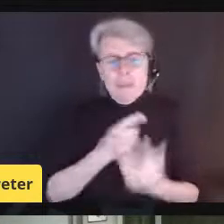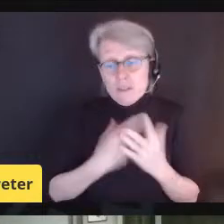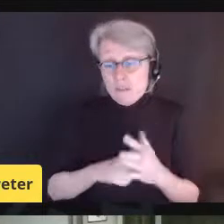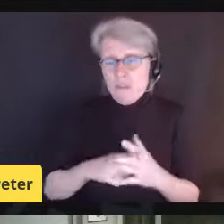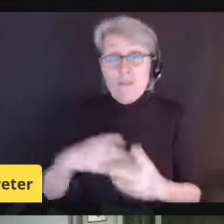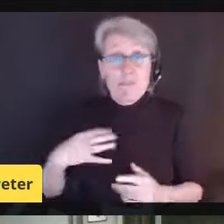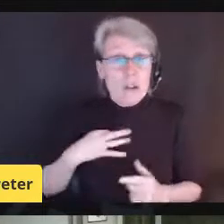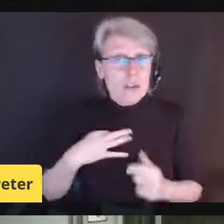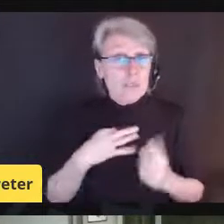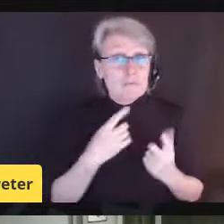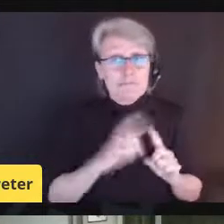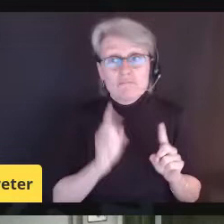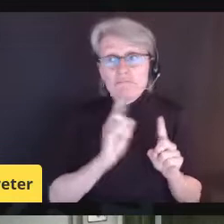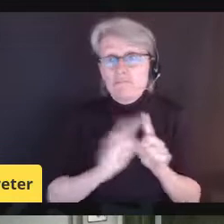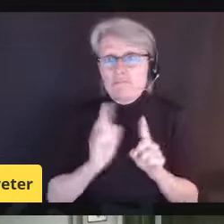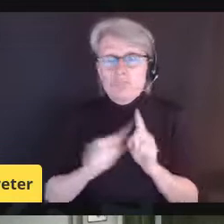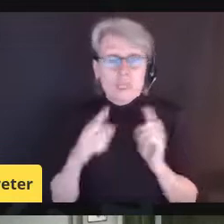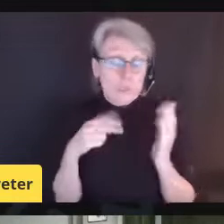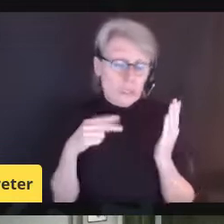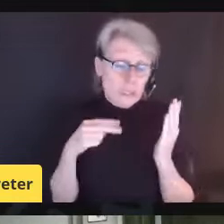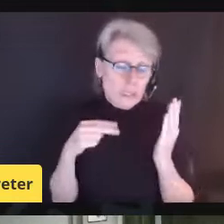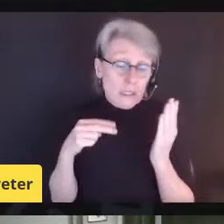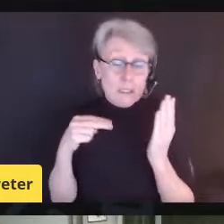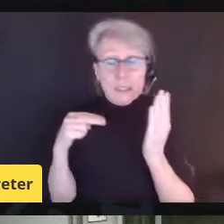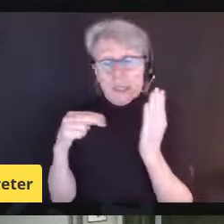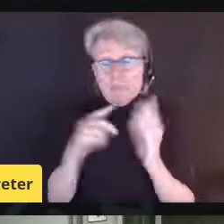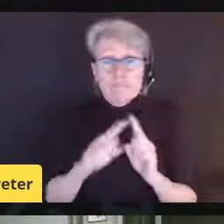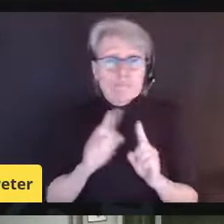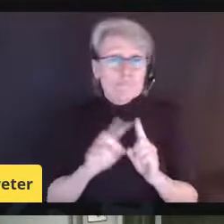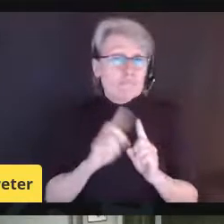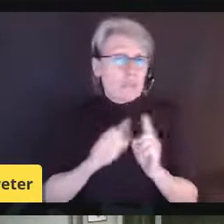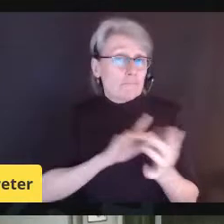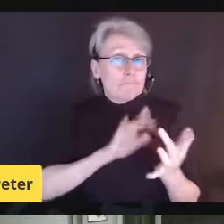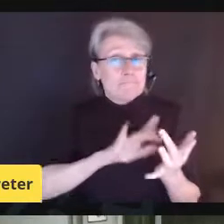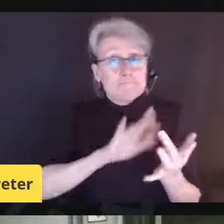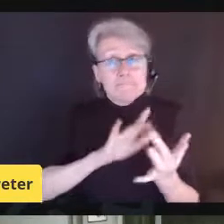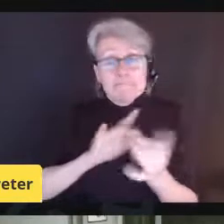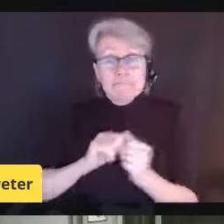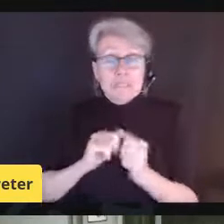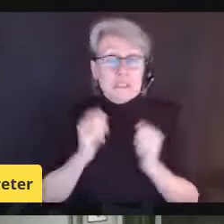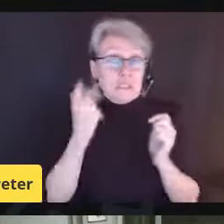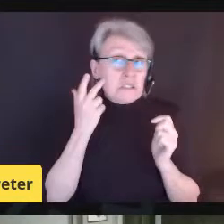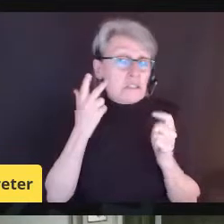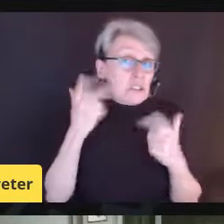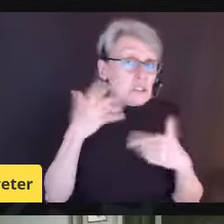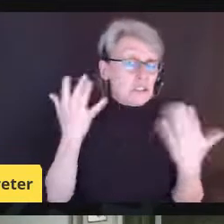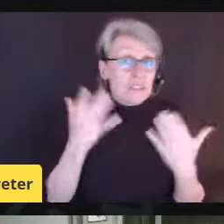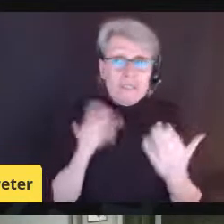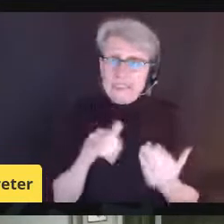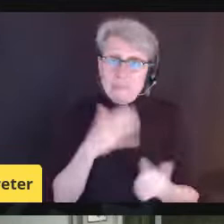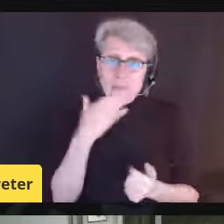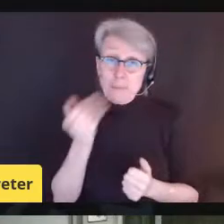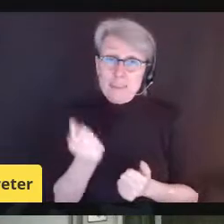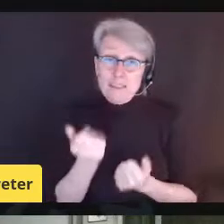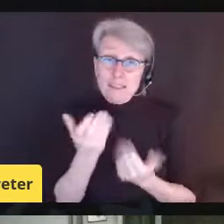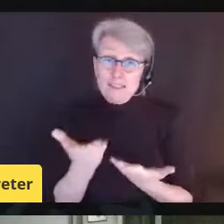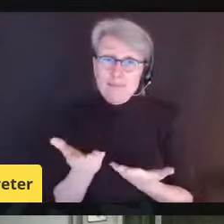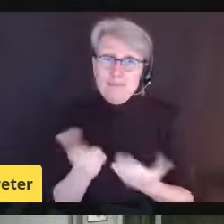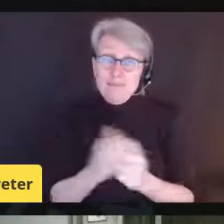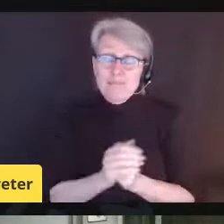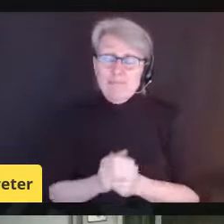just read a ton of material, contacted, took a chance. That's the best advice I can give.